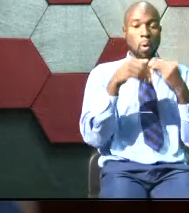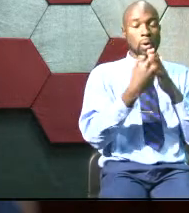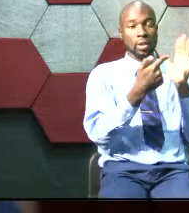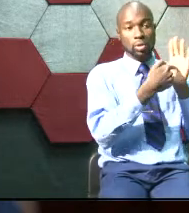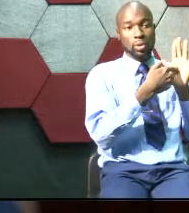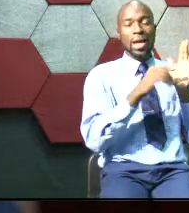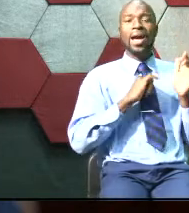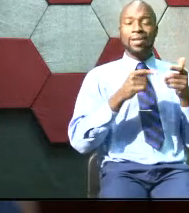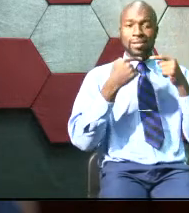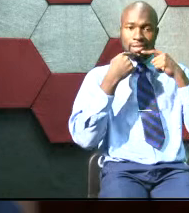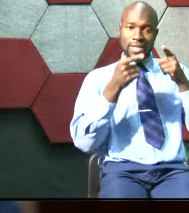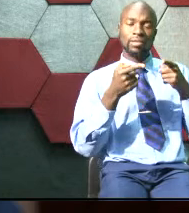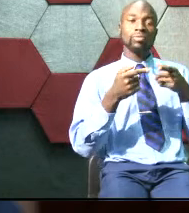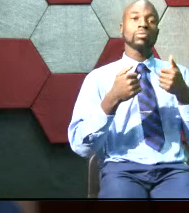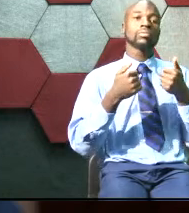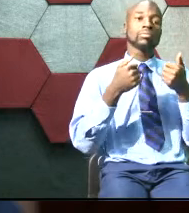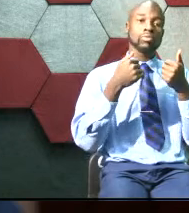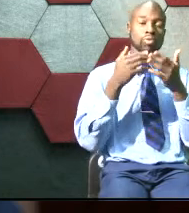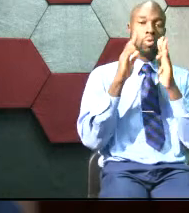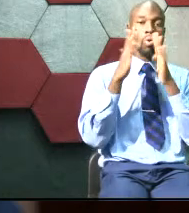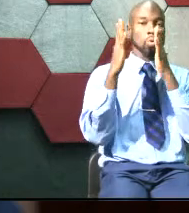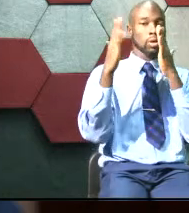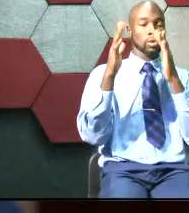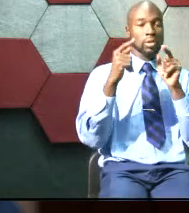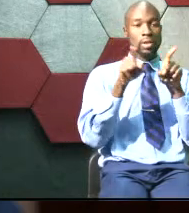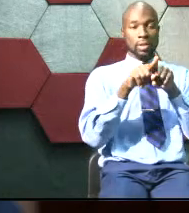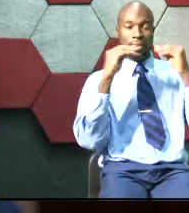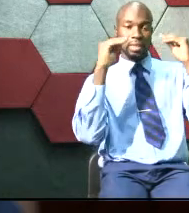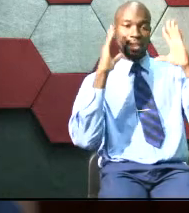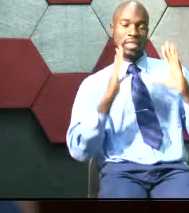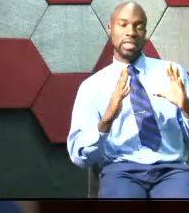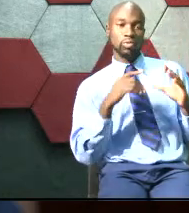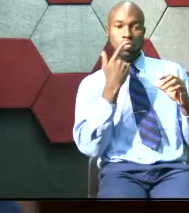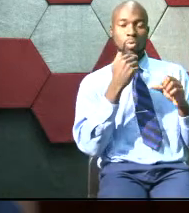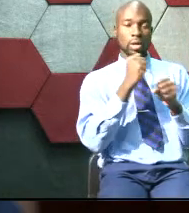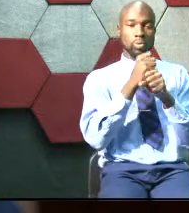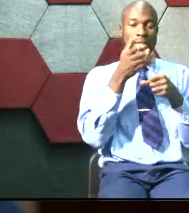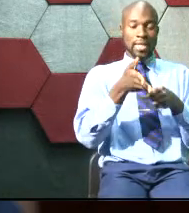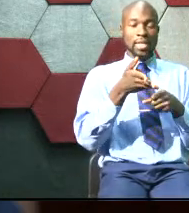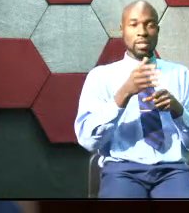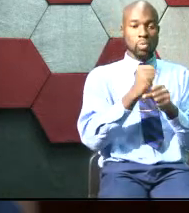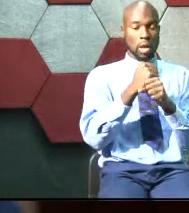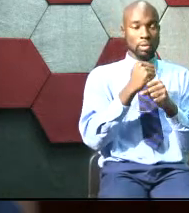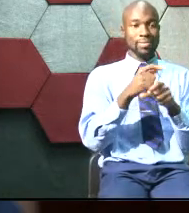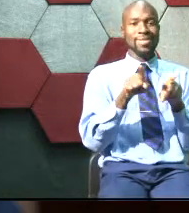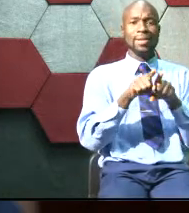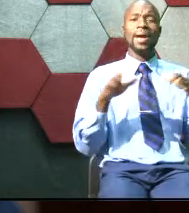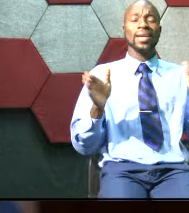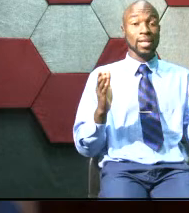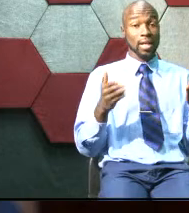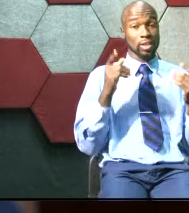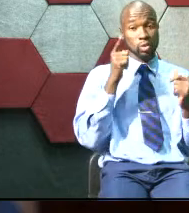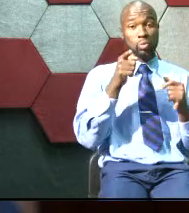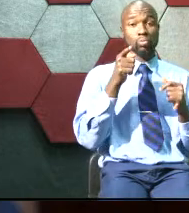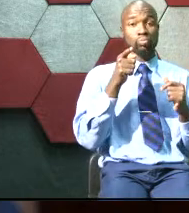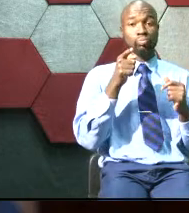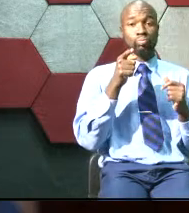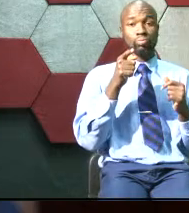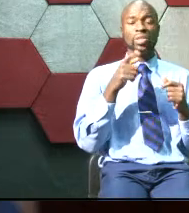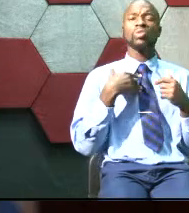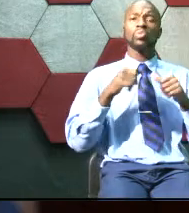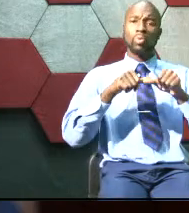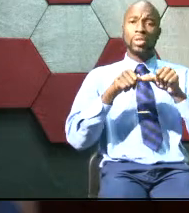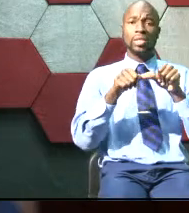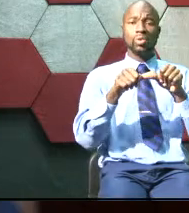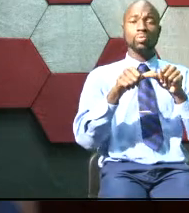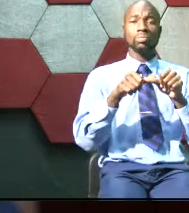warm congratulations to you and the teachers on making it this far, and I encourage you to continue